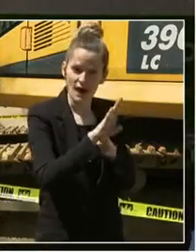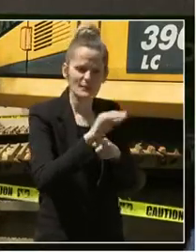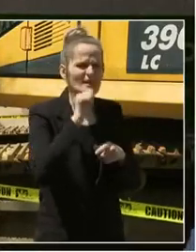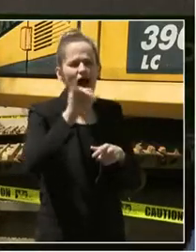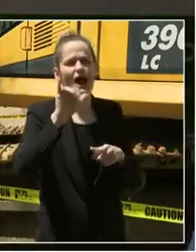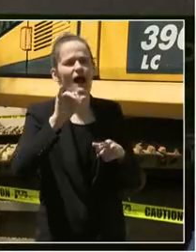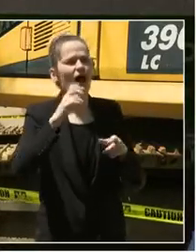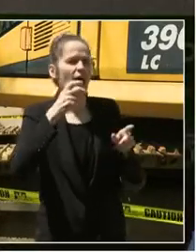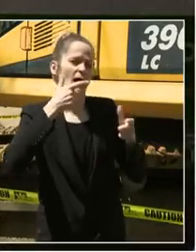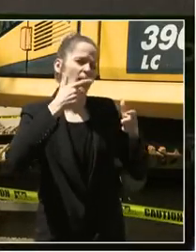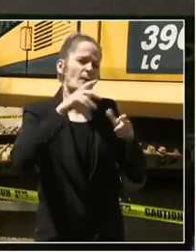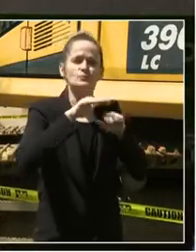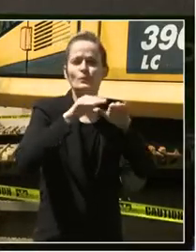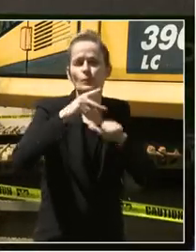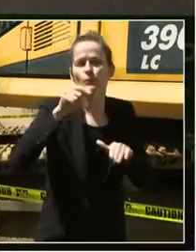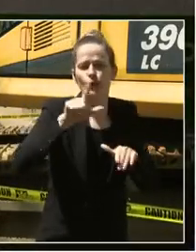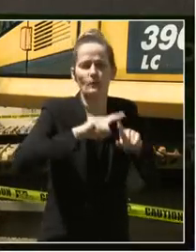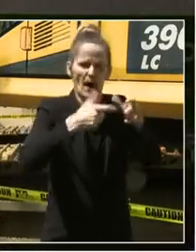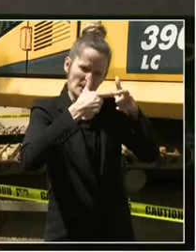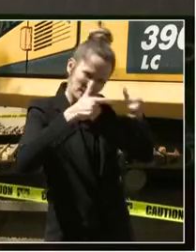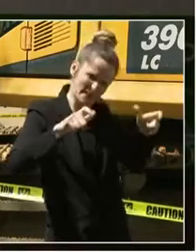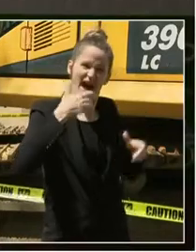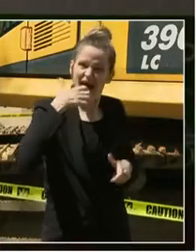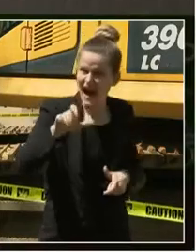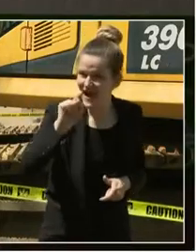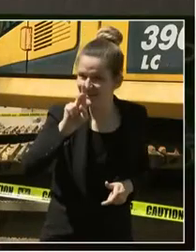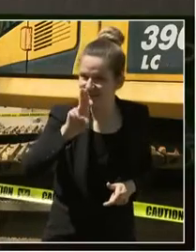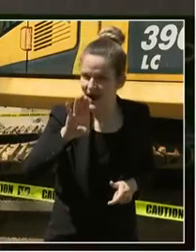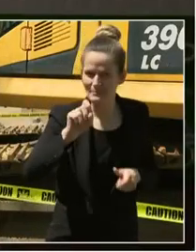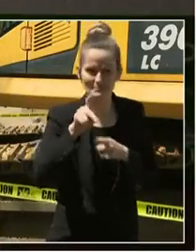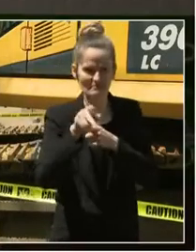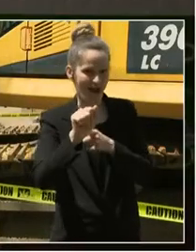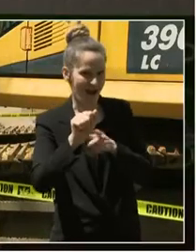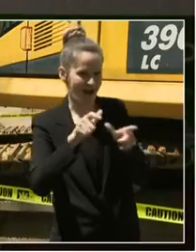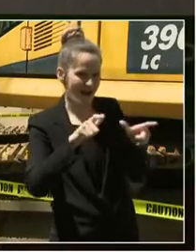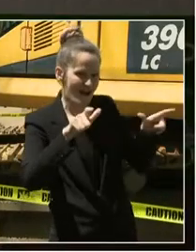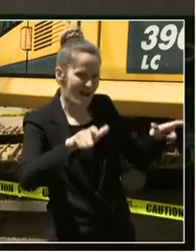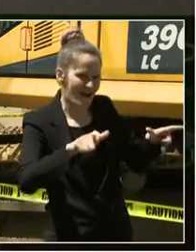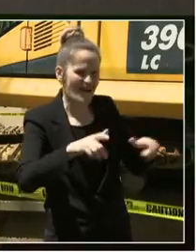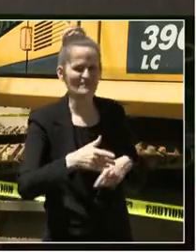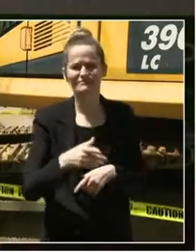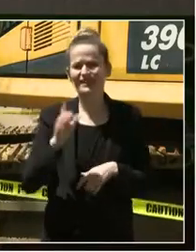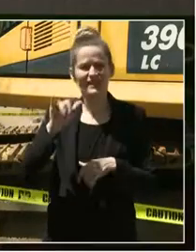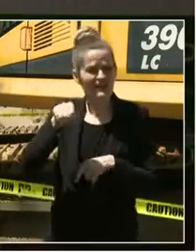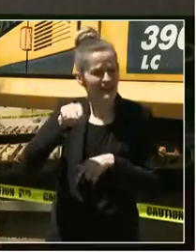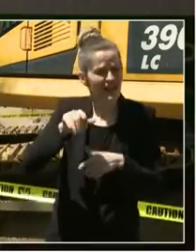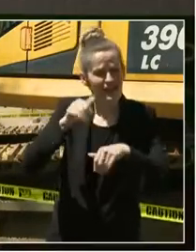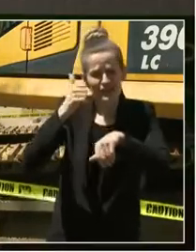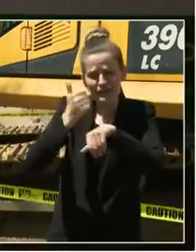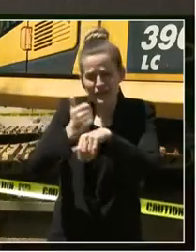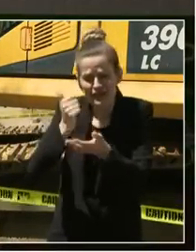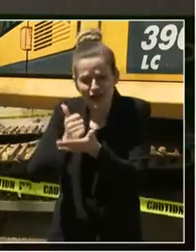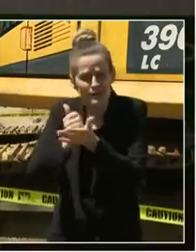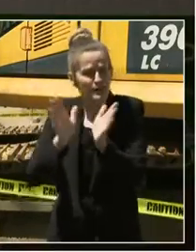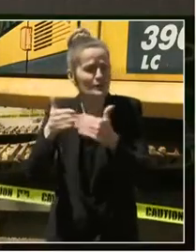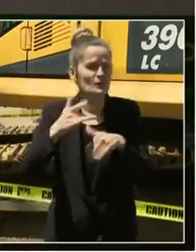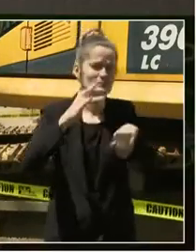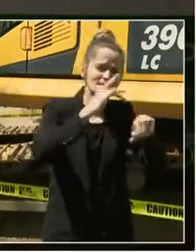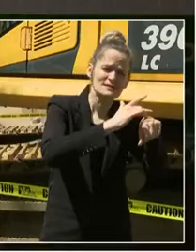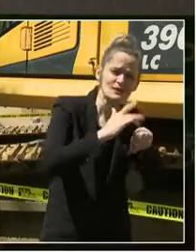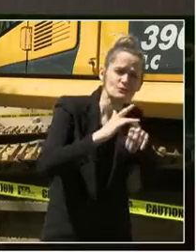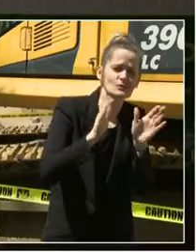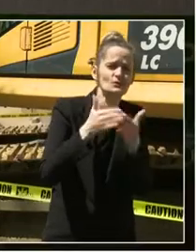hot tub. We're going to have therapy rooms, a sensory room, a senior room, a caregiver room, and all